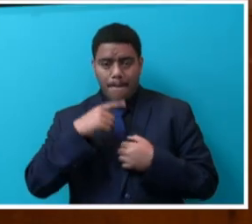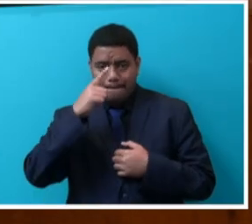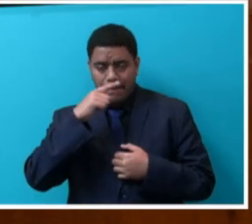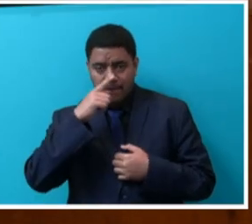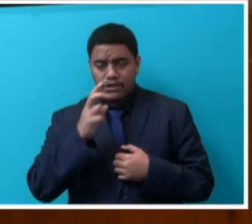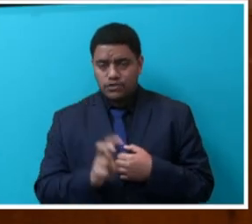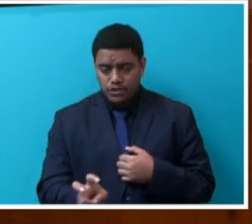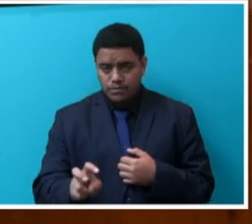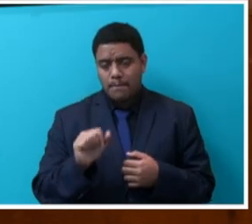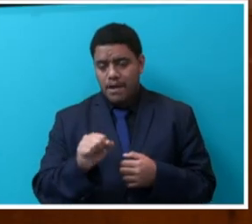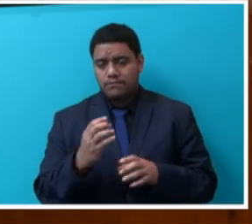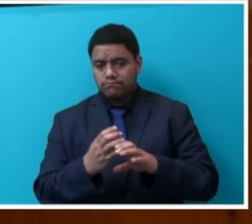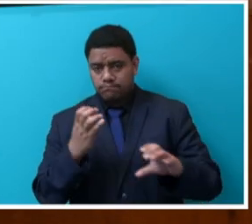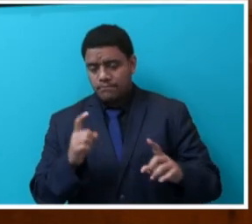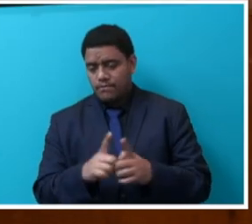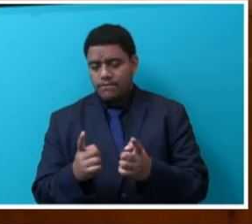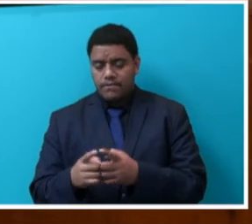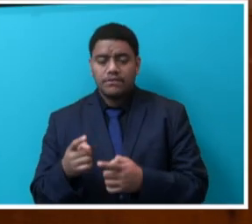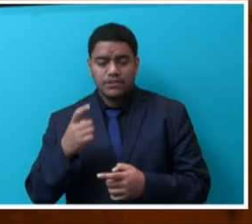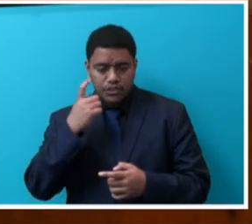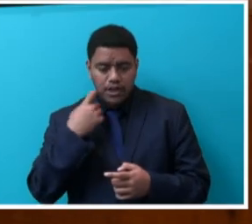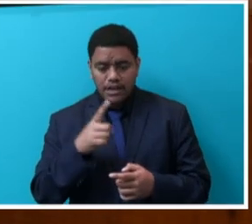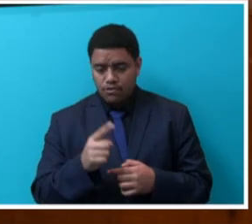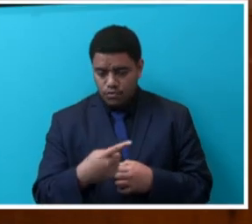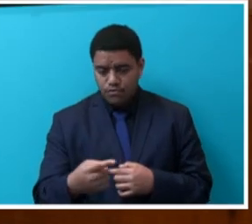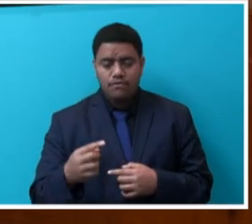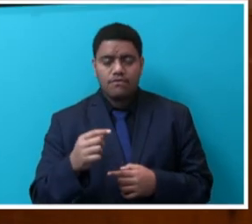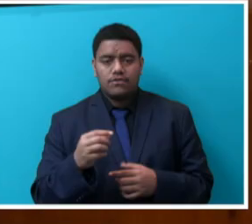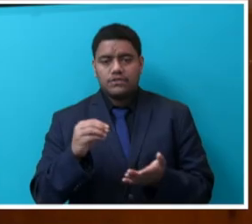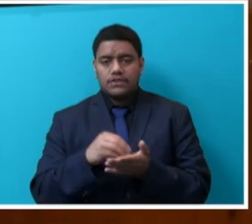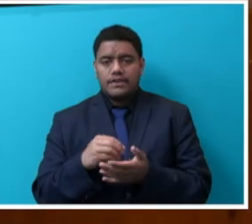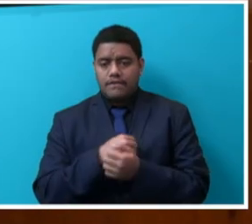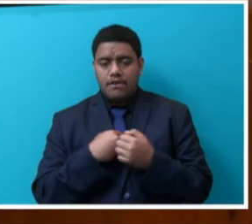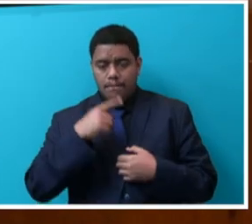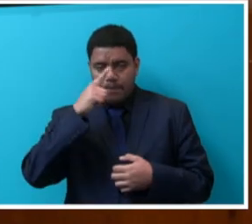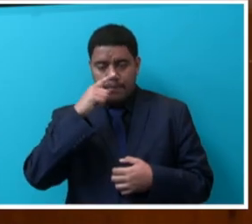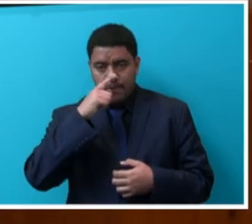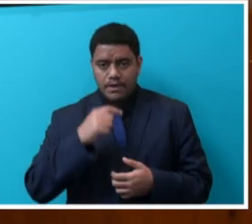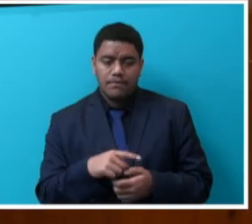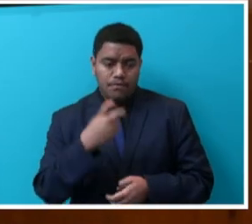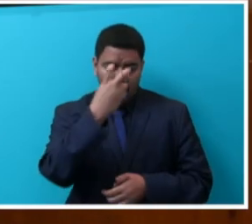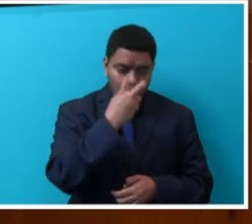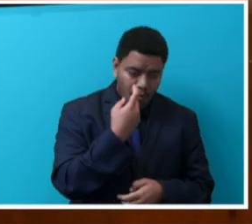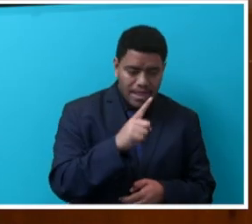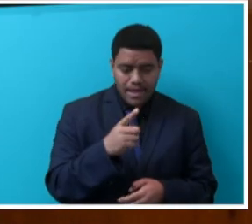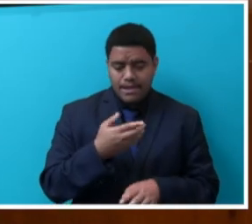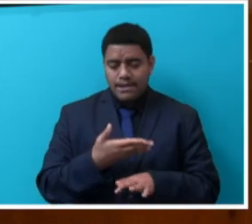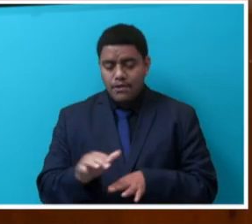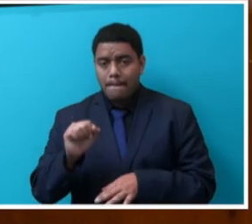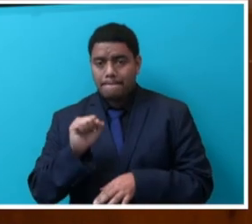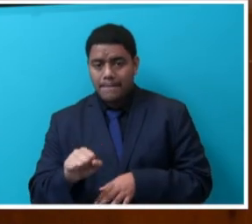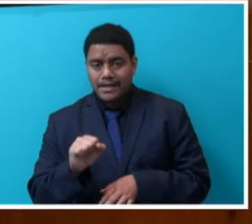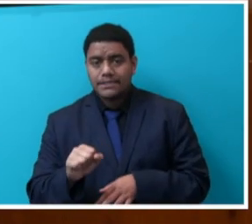adopted to minimize disruptions for our people. During that period, both the old and the new bus terminals operated